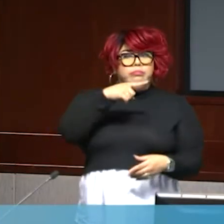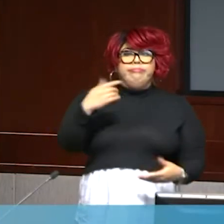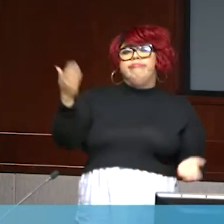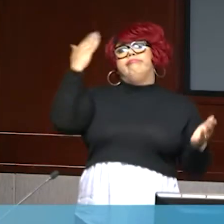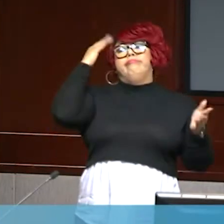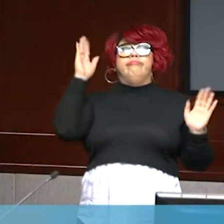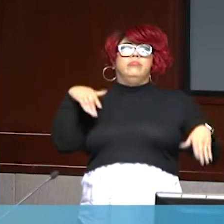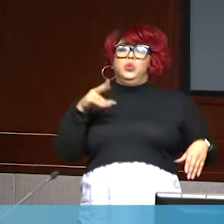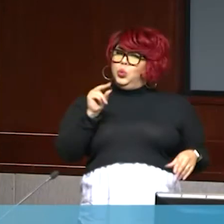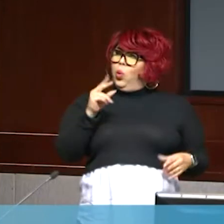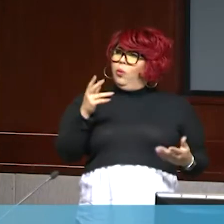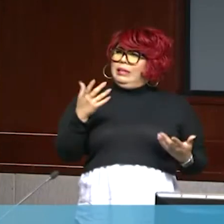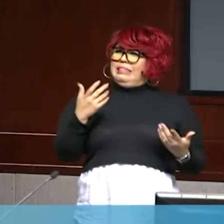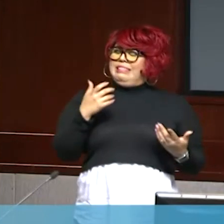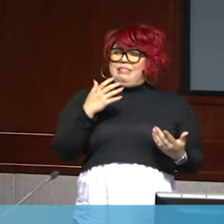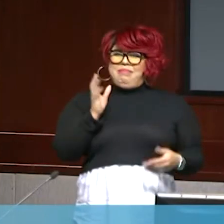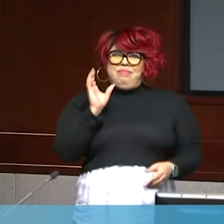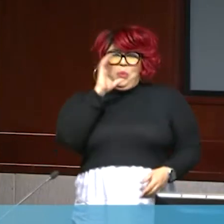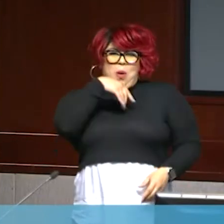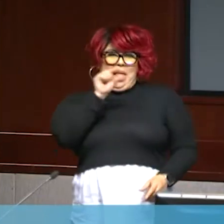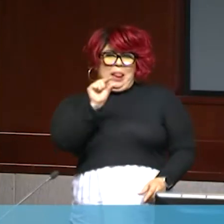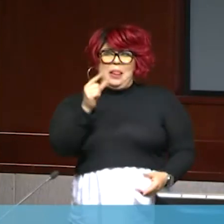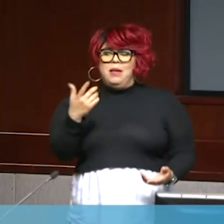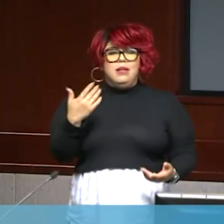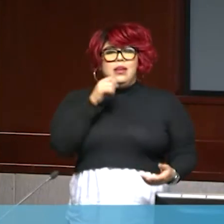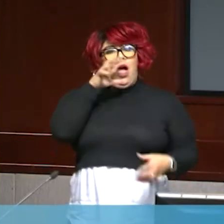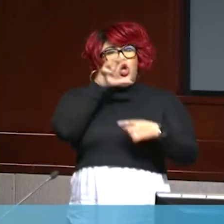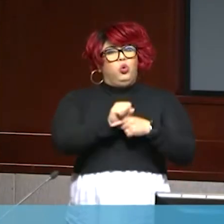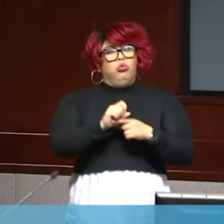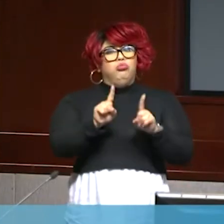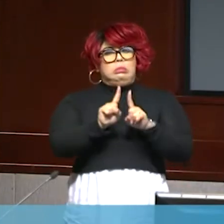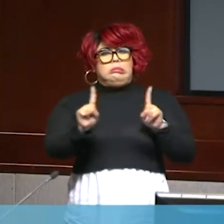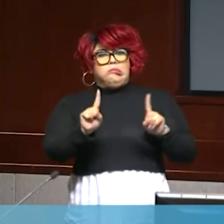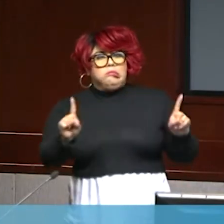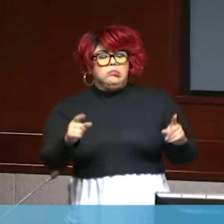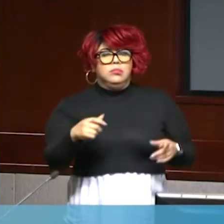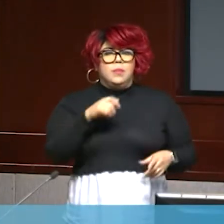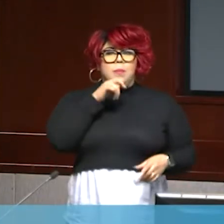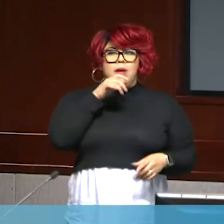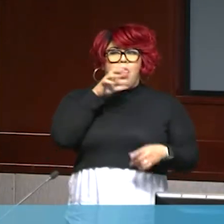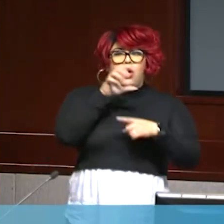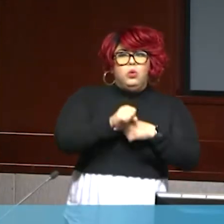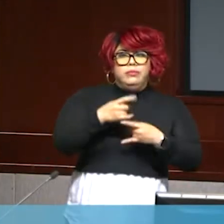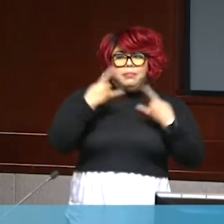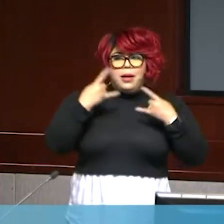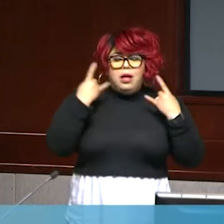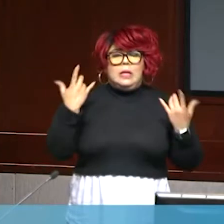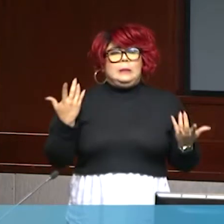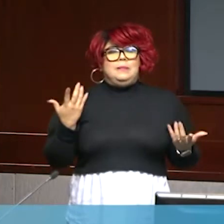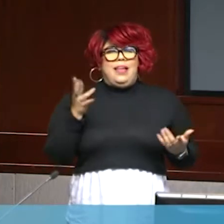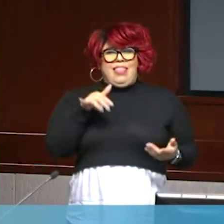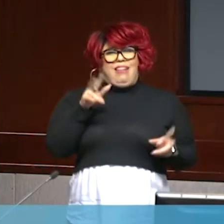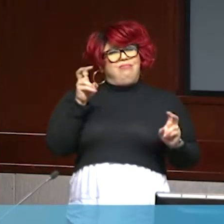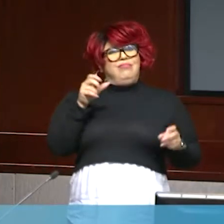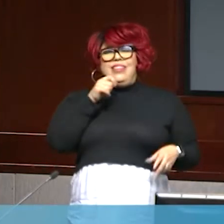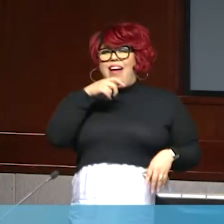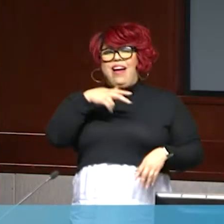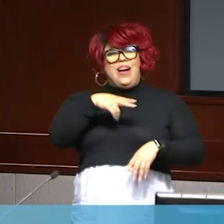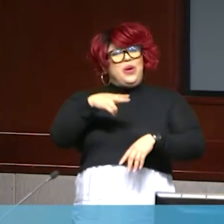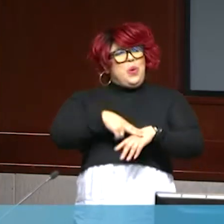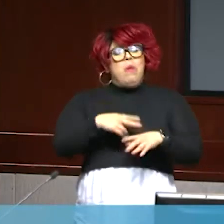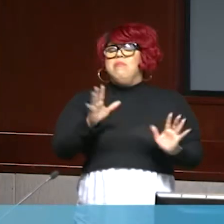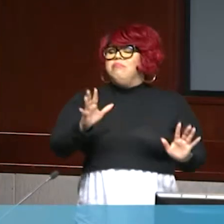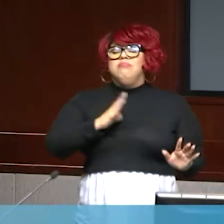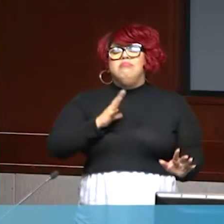us to wear masks all the time and keep our distance from each other. That's not normal for us. So it's going to take some